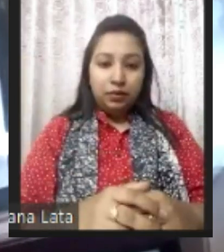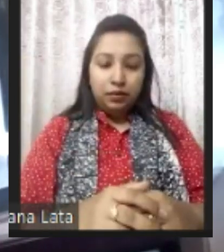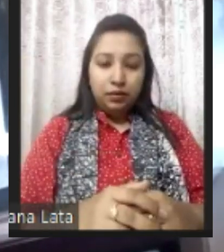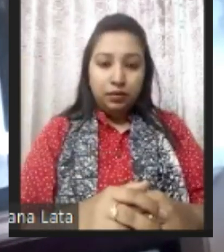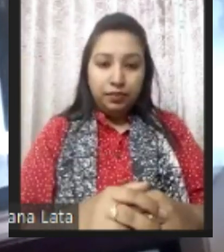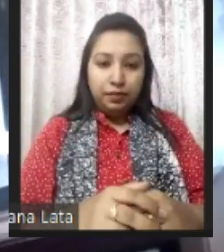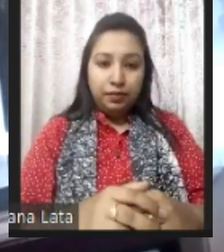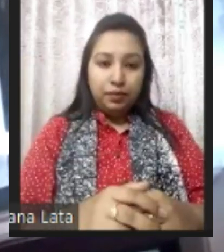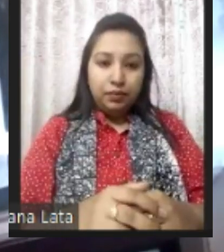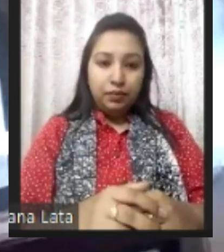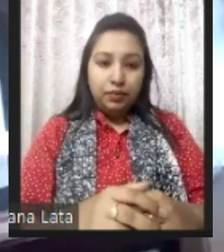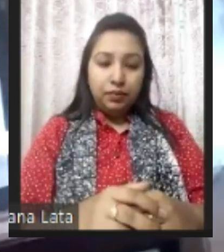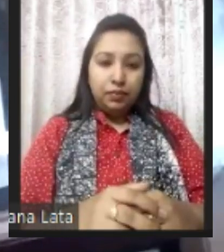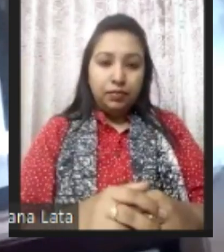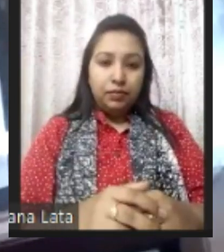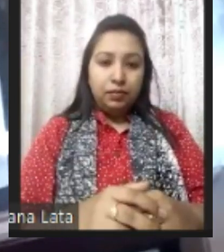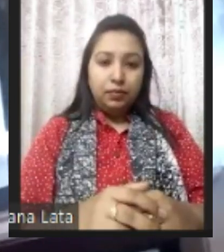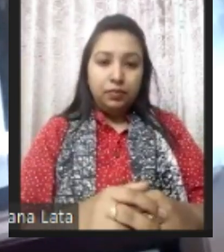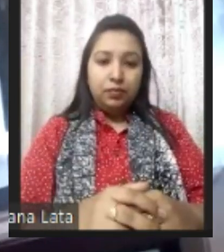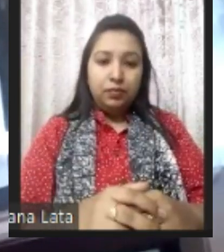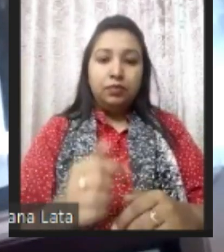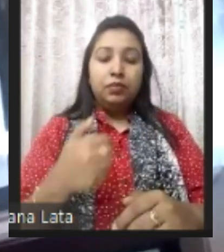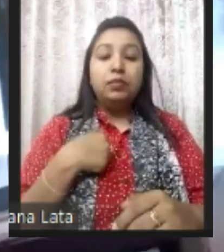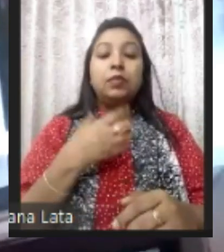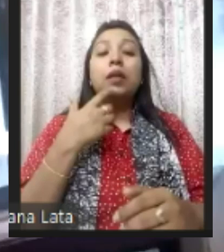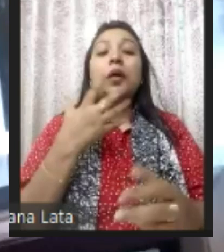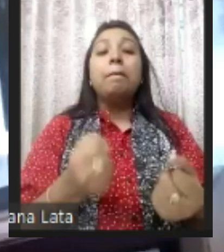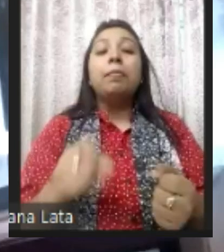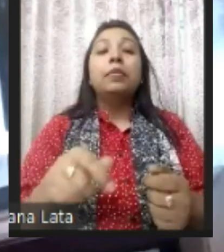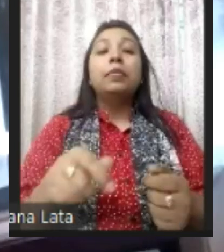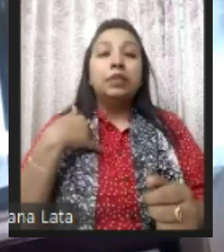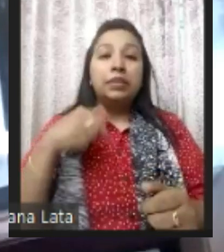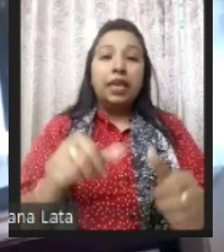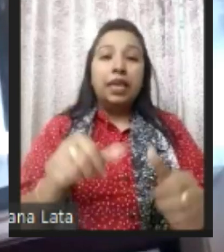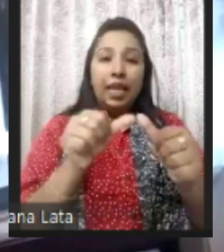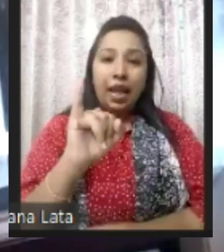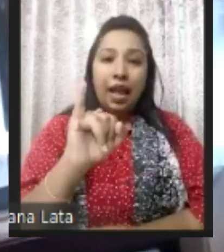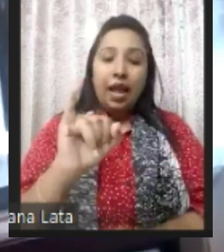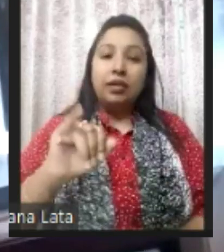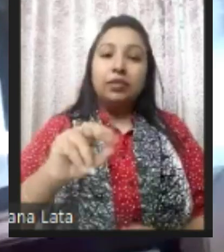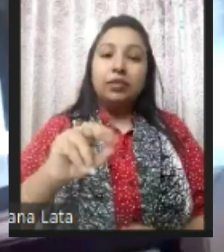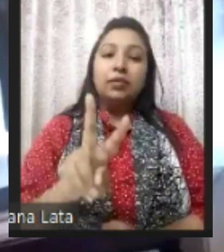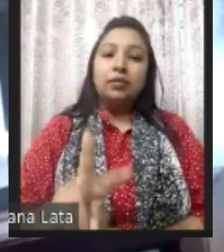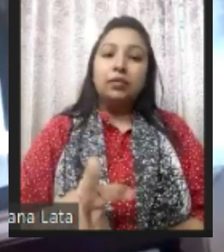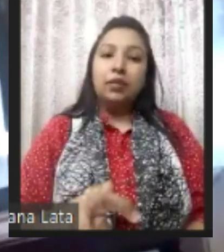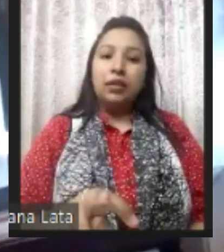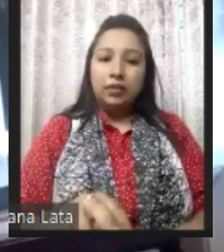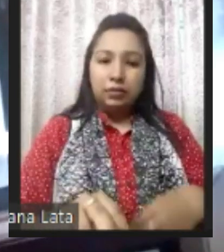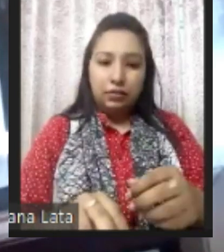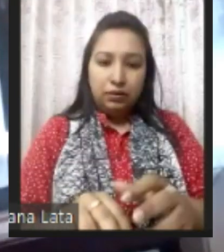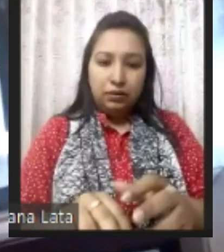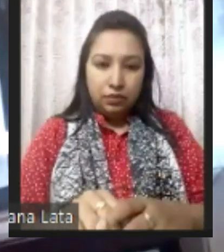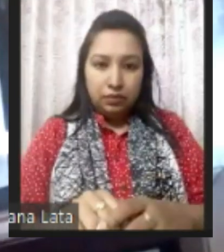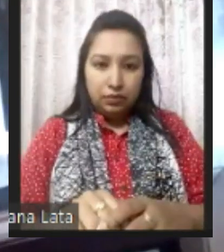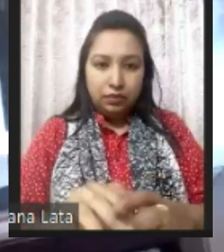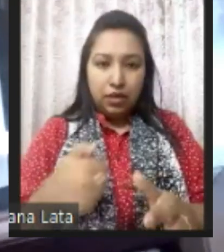people. So when we talk about using technology like AI to help the disabled people, so the very first thing is, I am also a